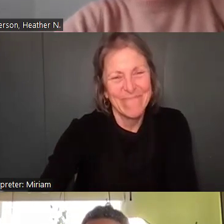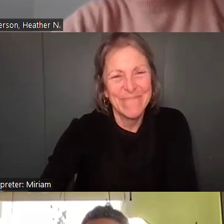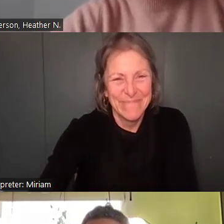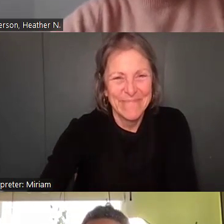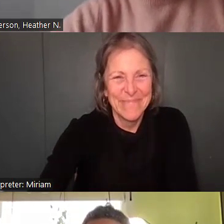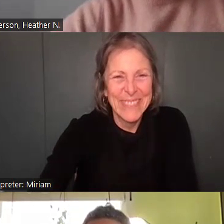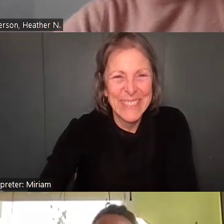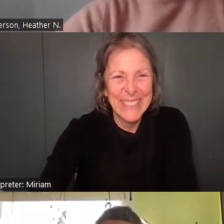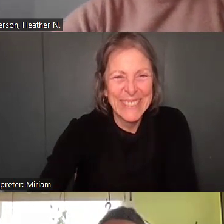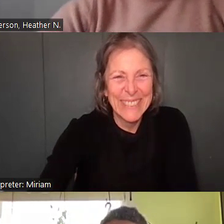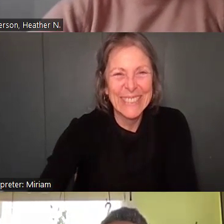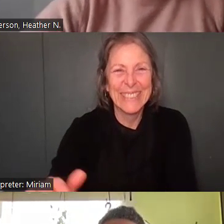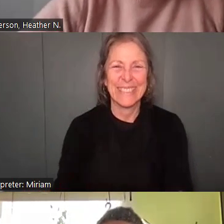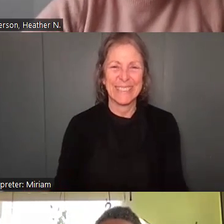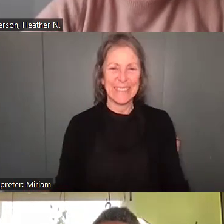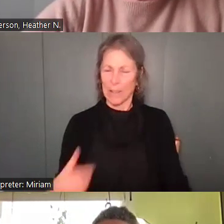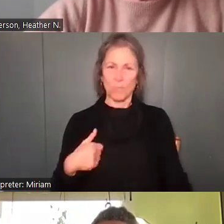Okay.